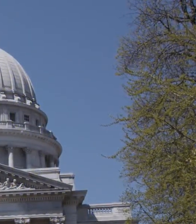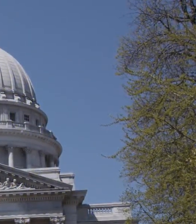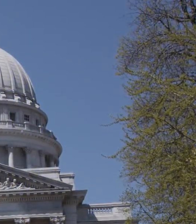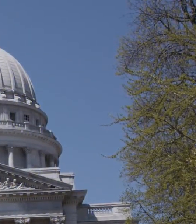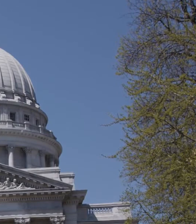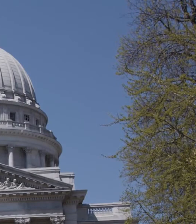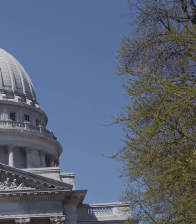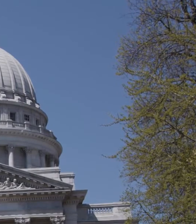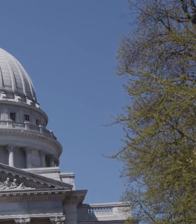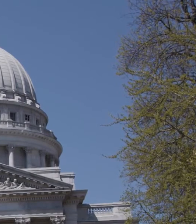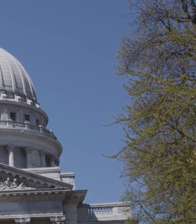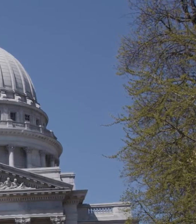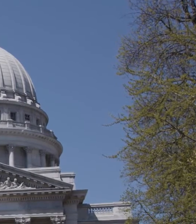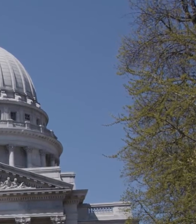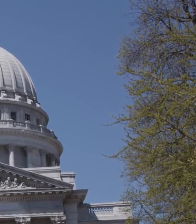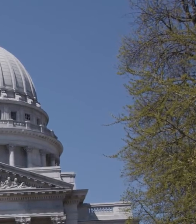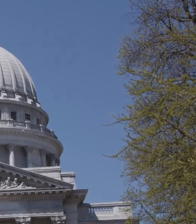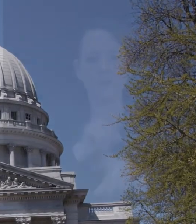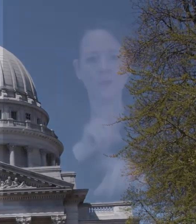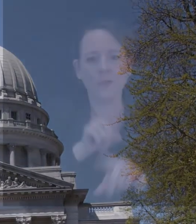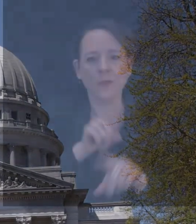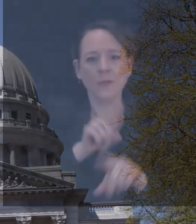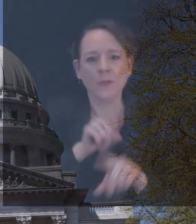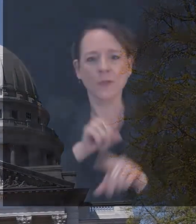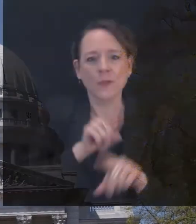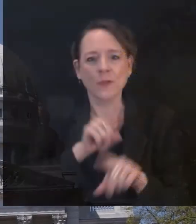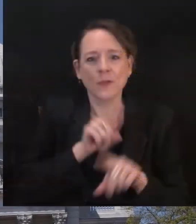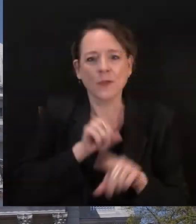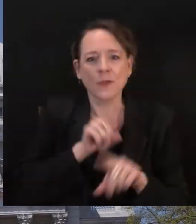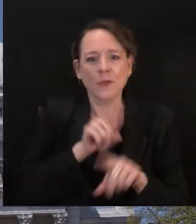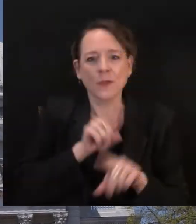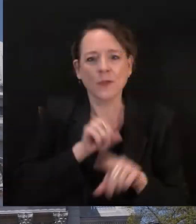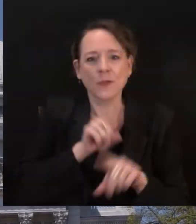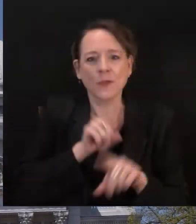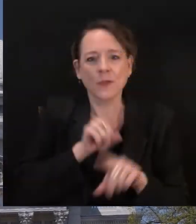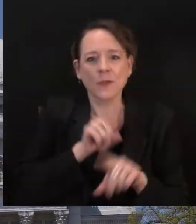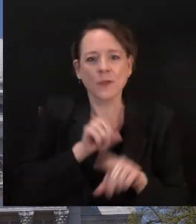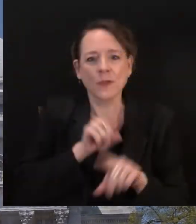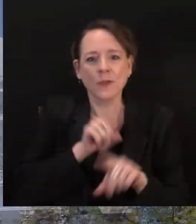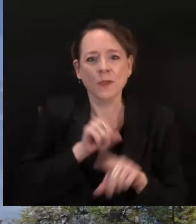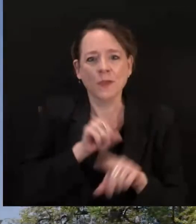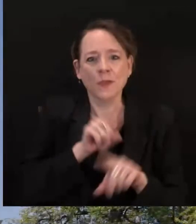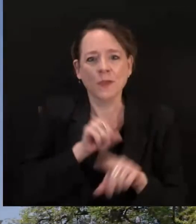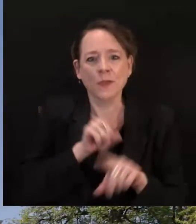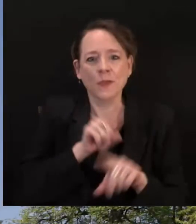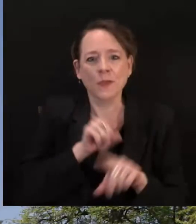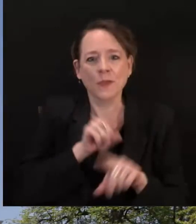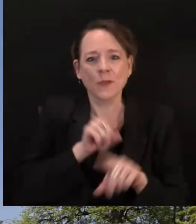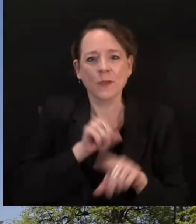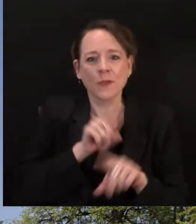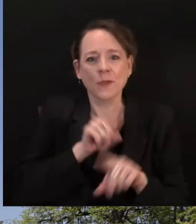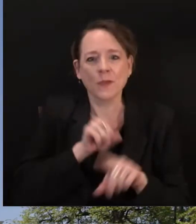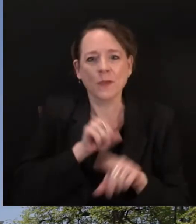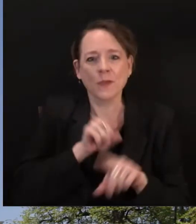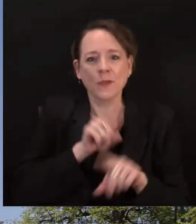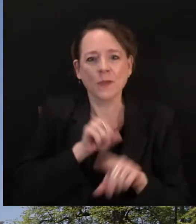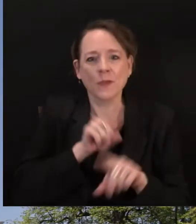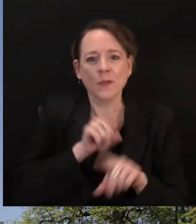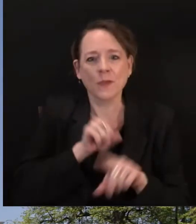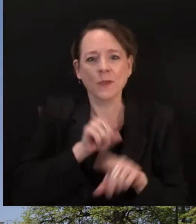your question. If you are on the phone and are able to do so, please use *6 to mute and unmute. Joining us for today's media briefing